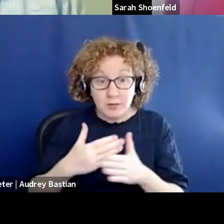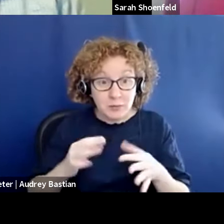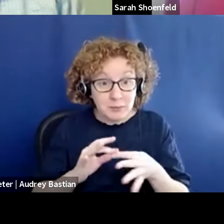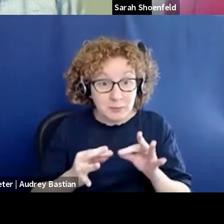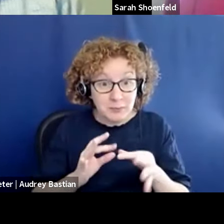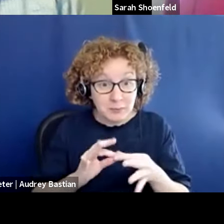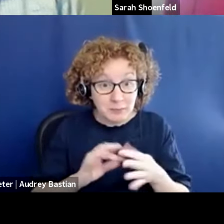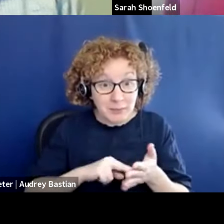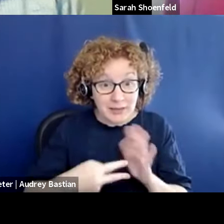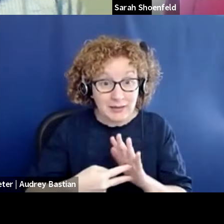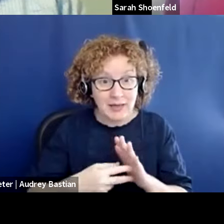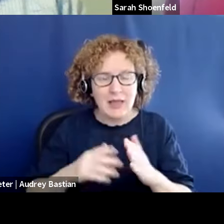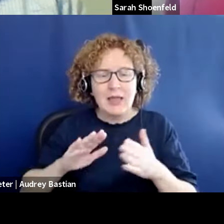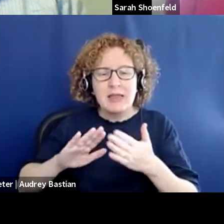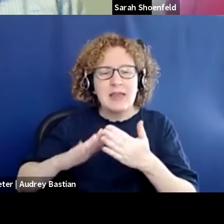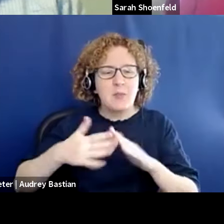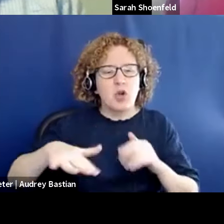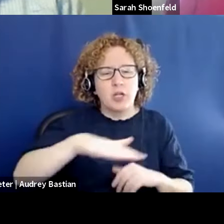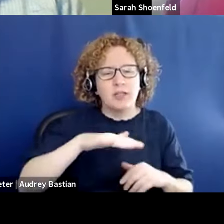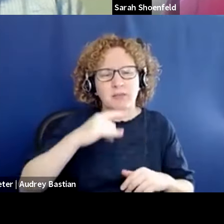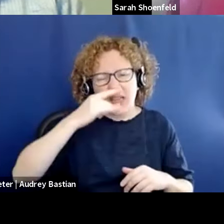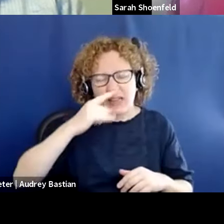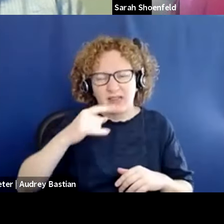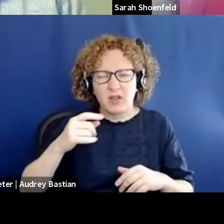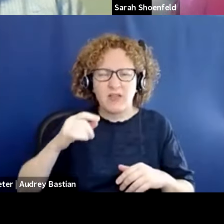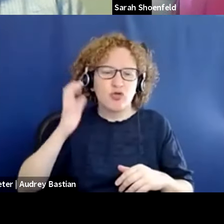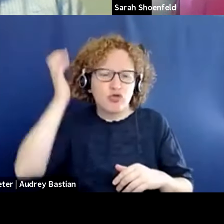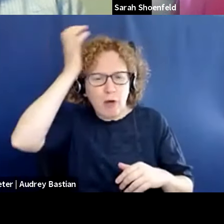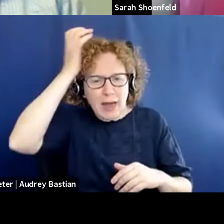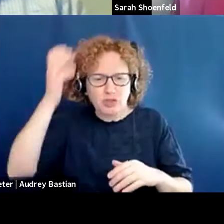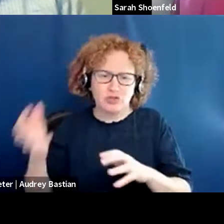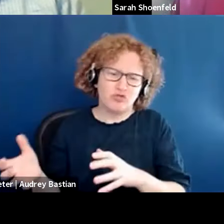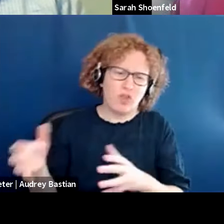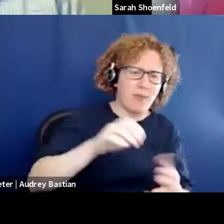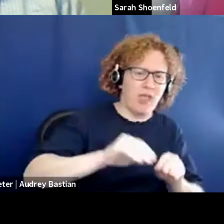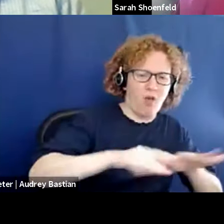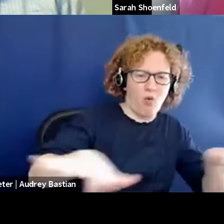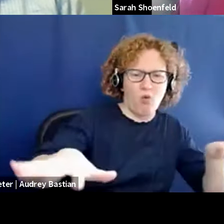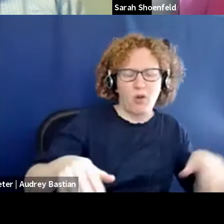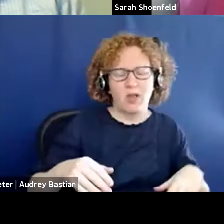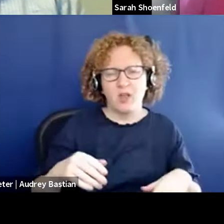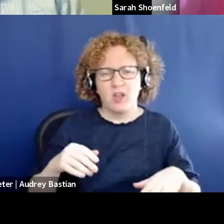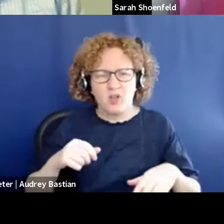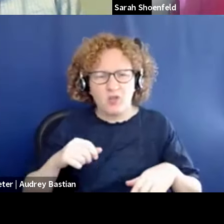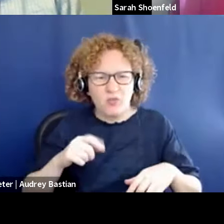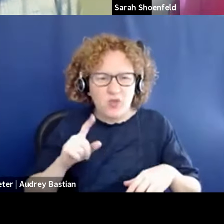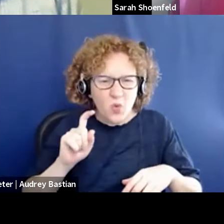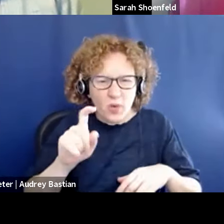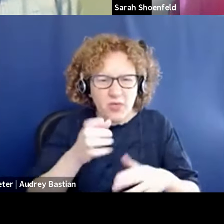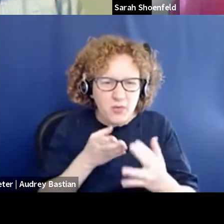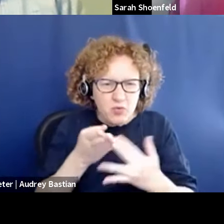neighborhood kids dumping out the family's trash, constantly cutting through their yard, calling the girls' names and threatening